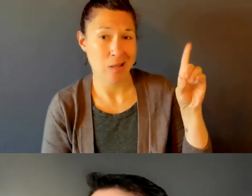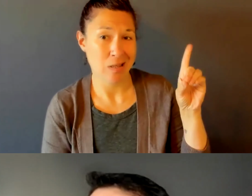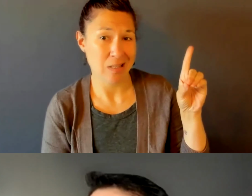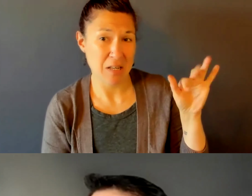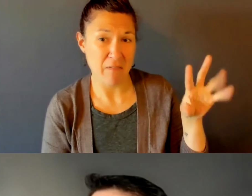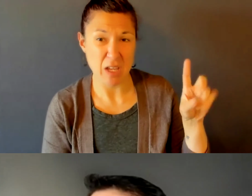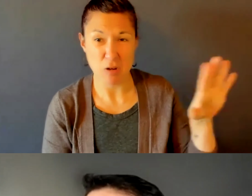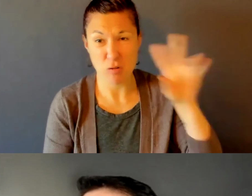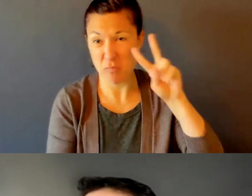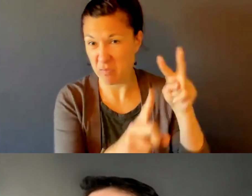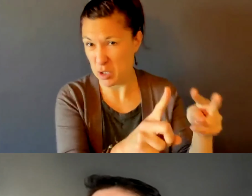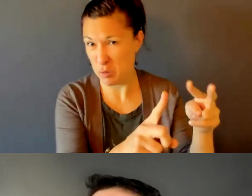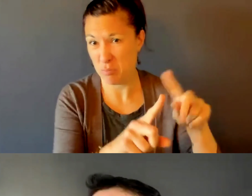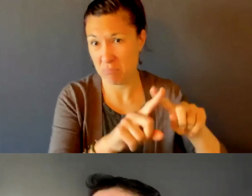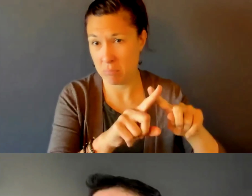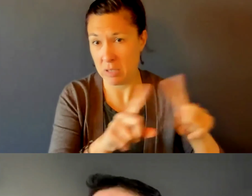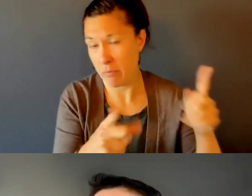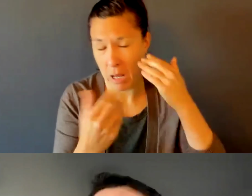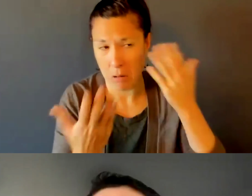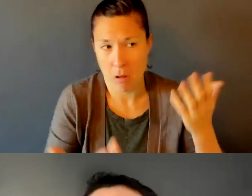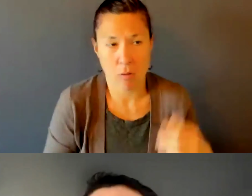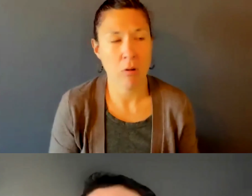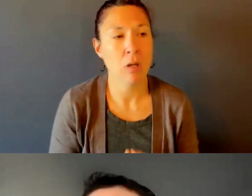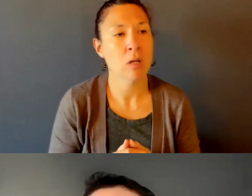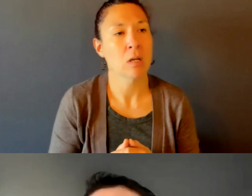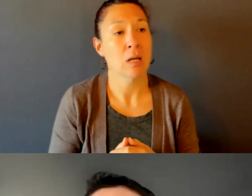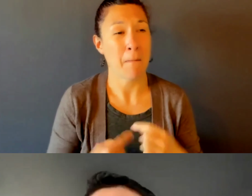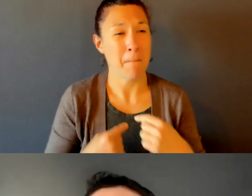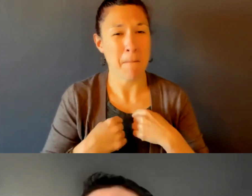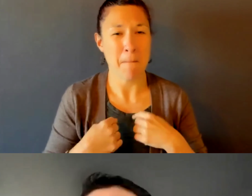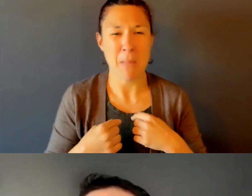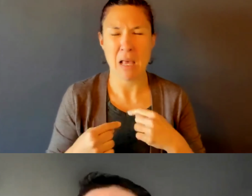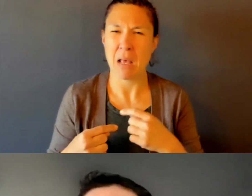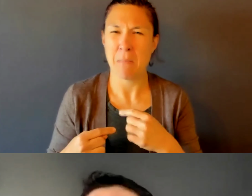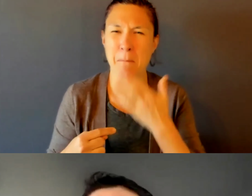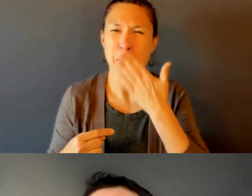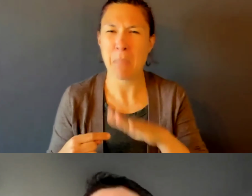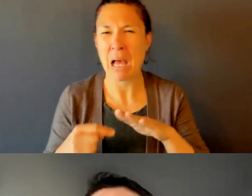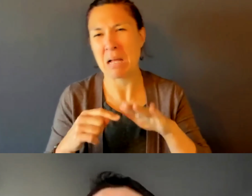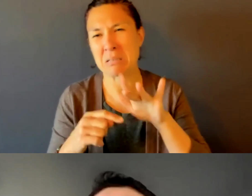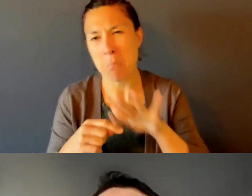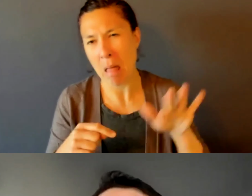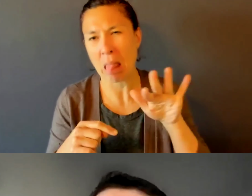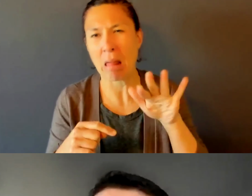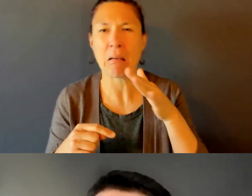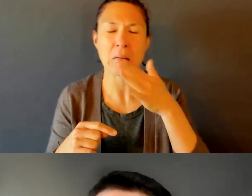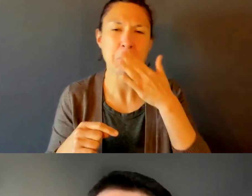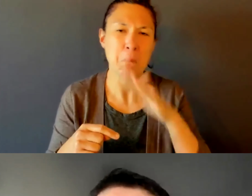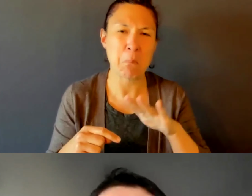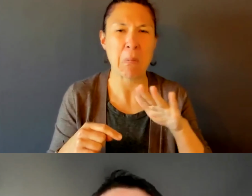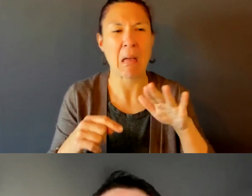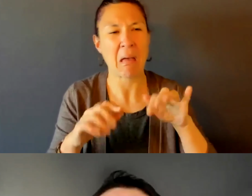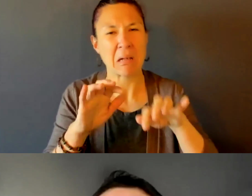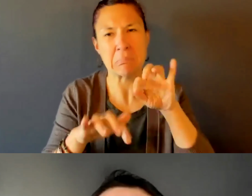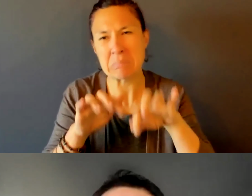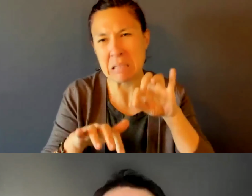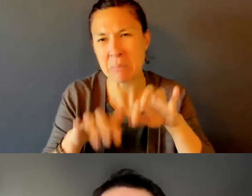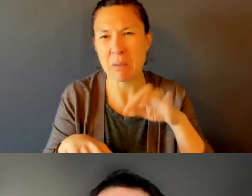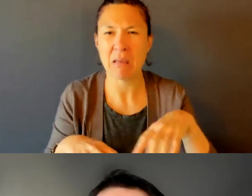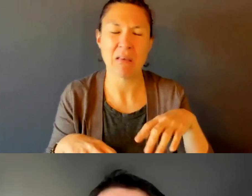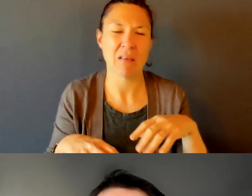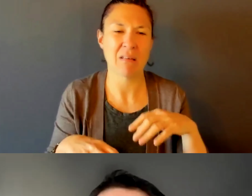for me, uh, bad punctuation and bad spelling of that sort sometimes reflects